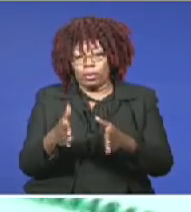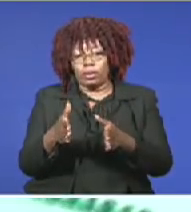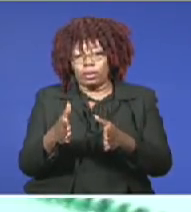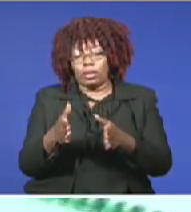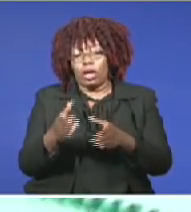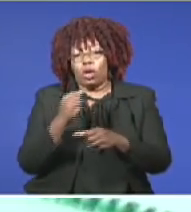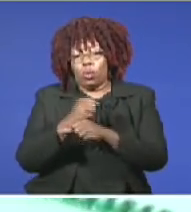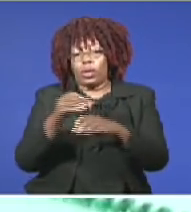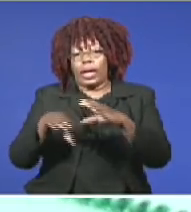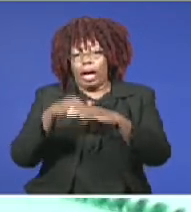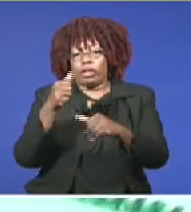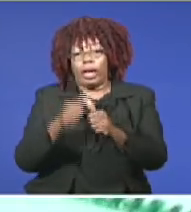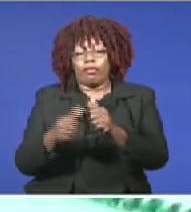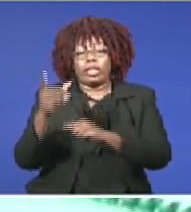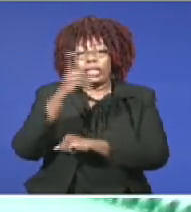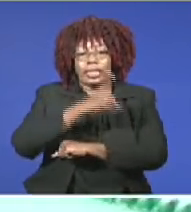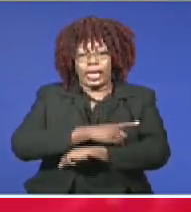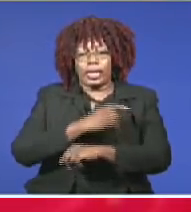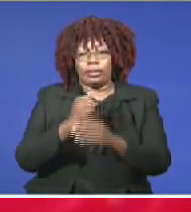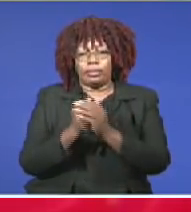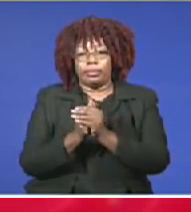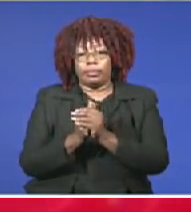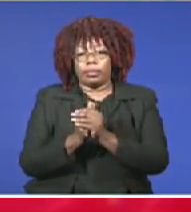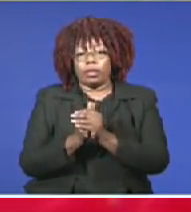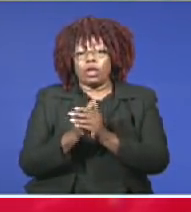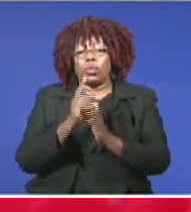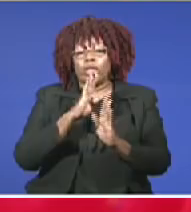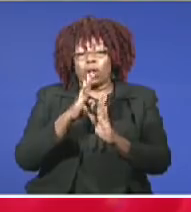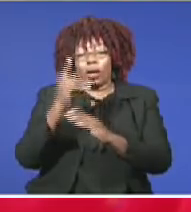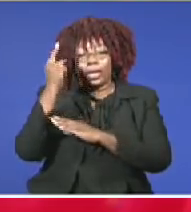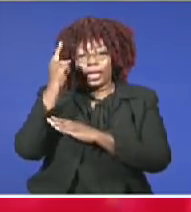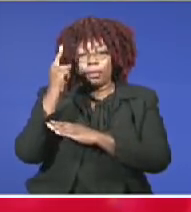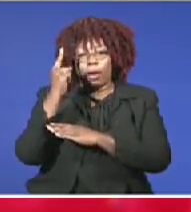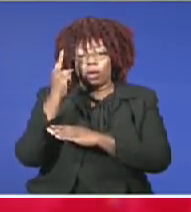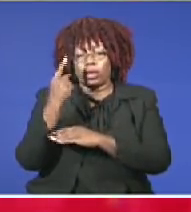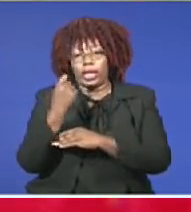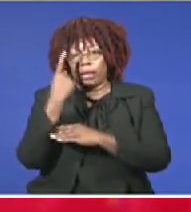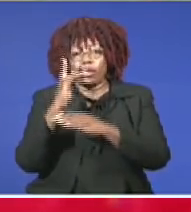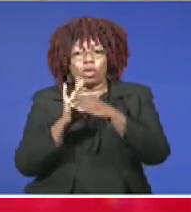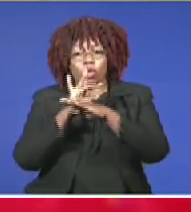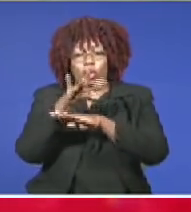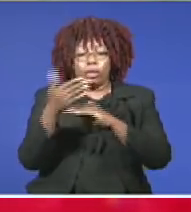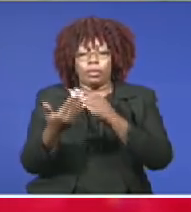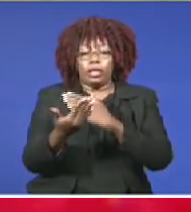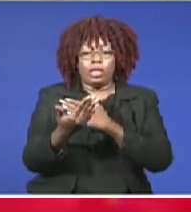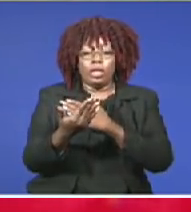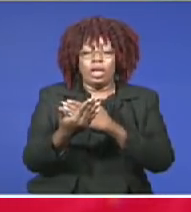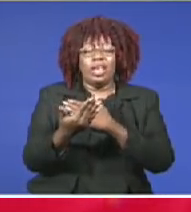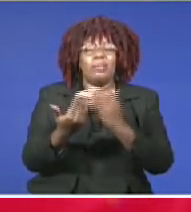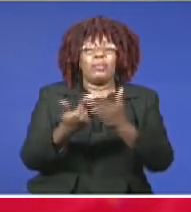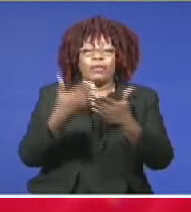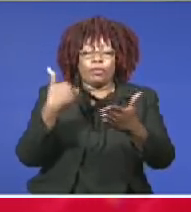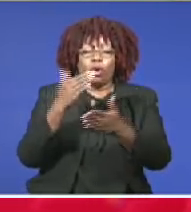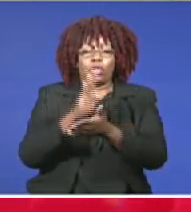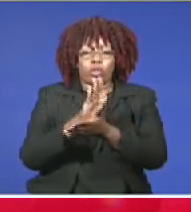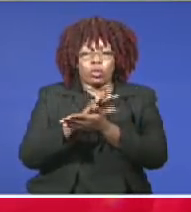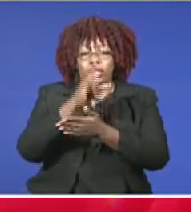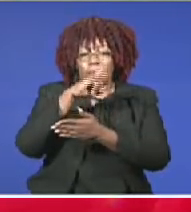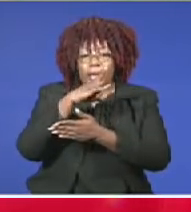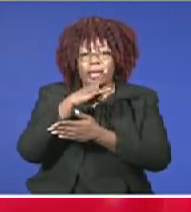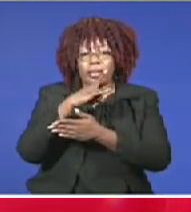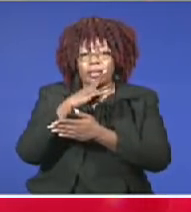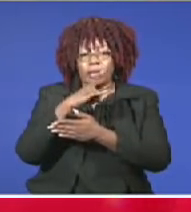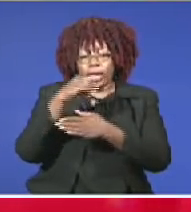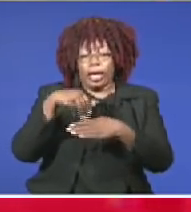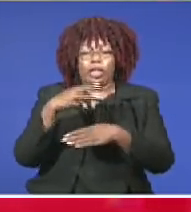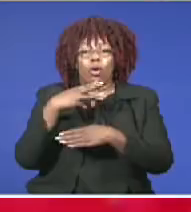day. We always speak about morning practices, getting up at 5 o'clock before school. Some kids are in the water before school. After school,